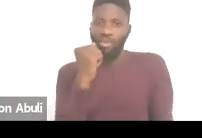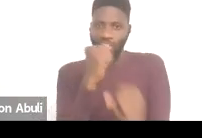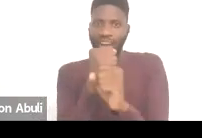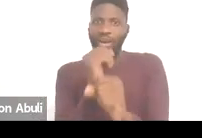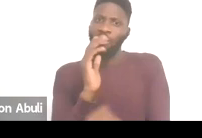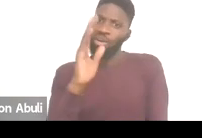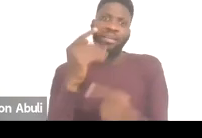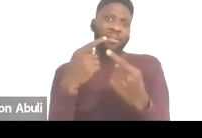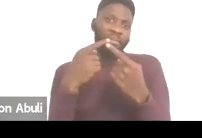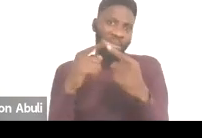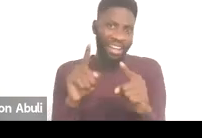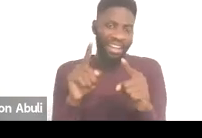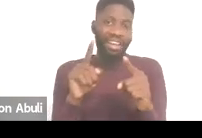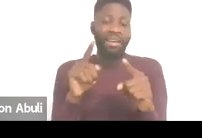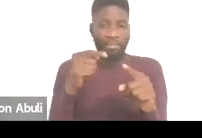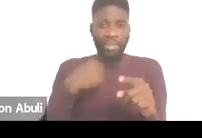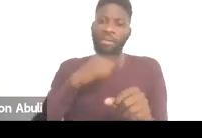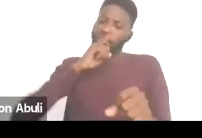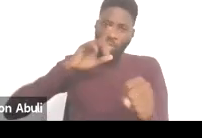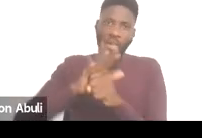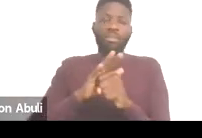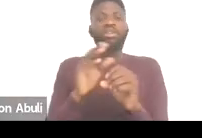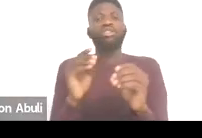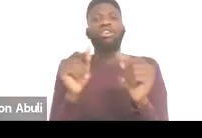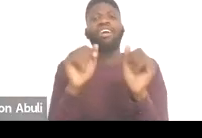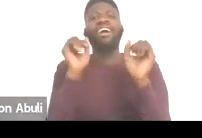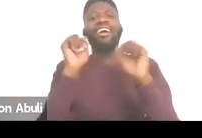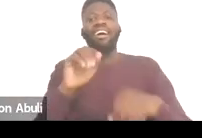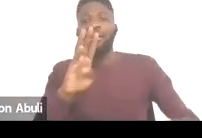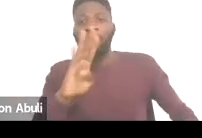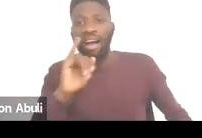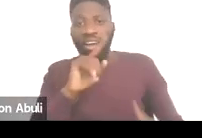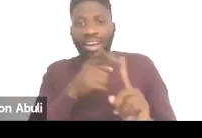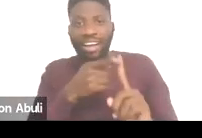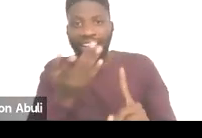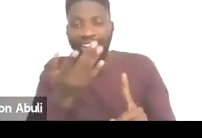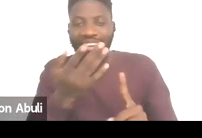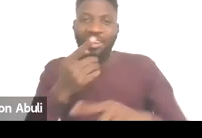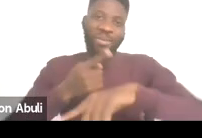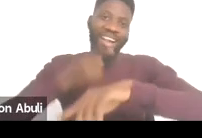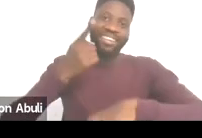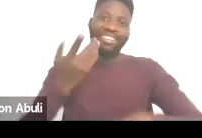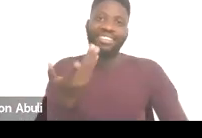the best that I can promise to have this done is by maybe at 1 p.m.